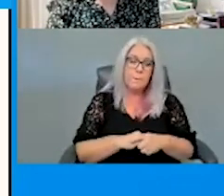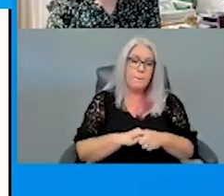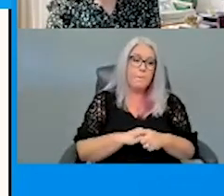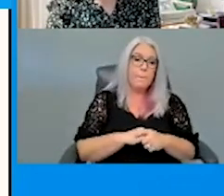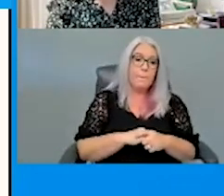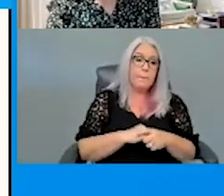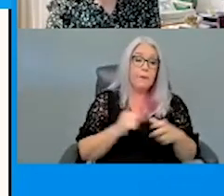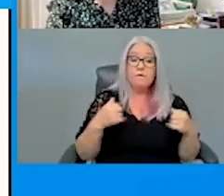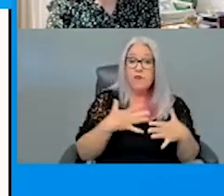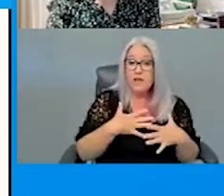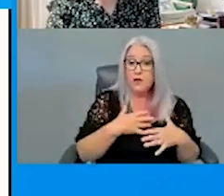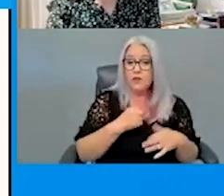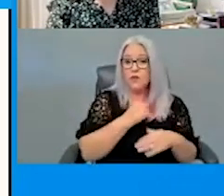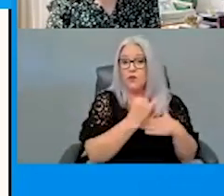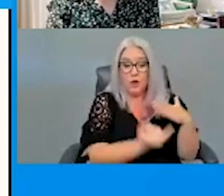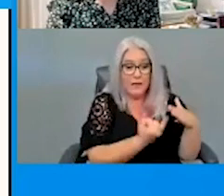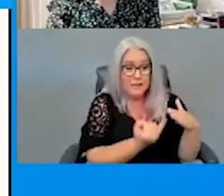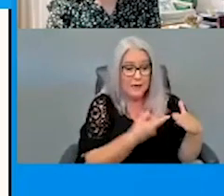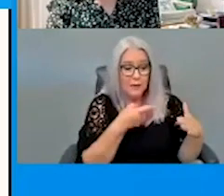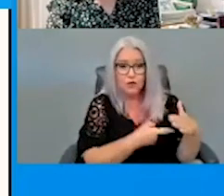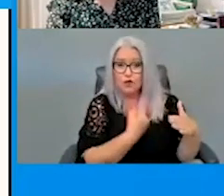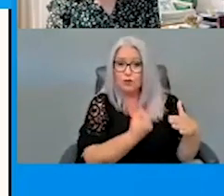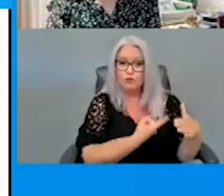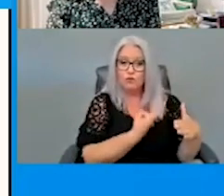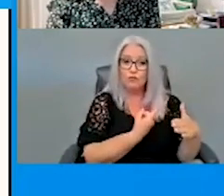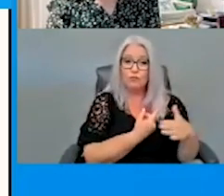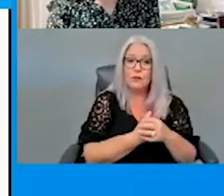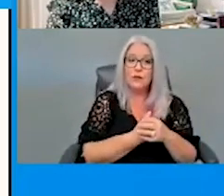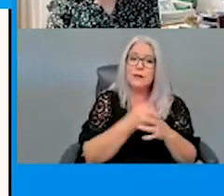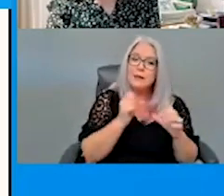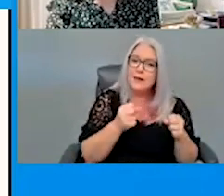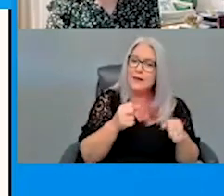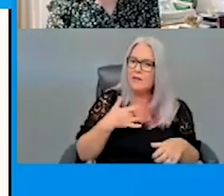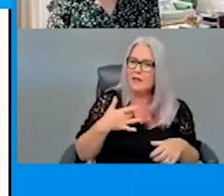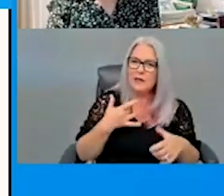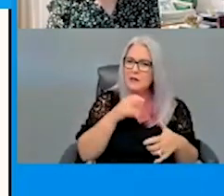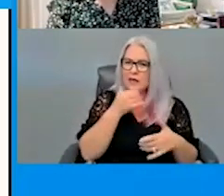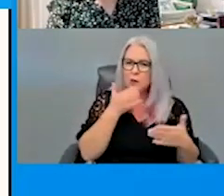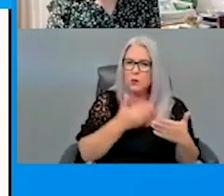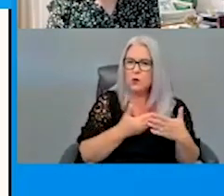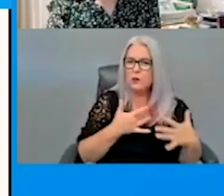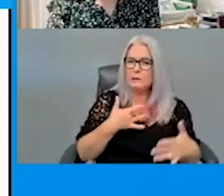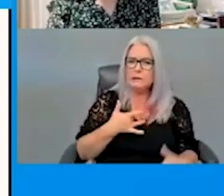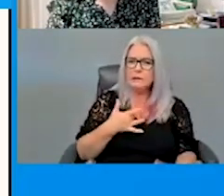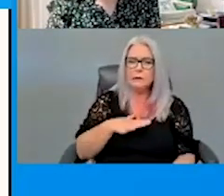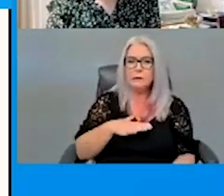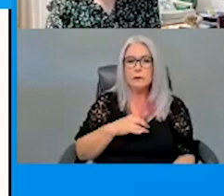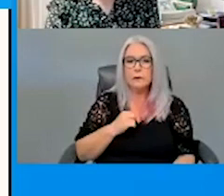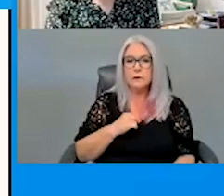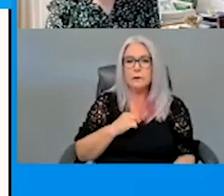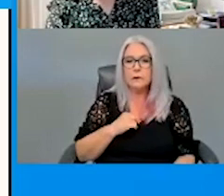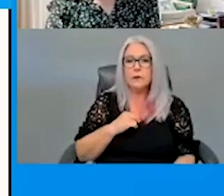outcomes. And then the fourth one on this slide is accessible services often assume a disabled person is